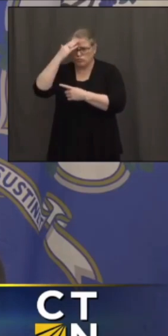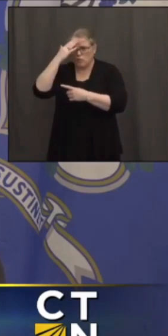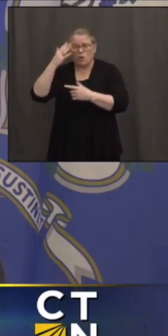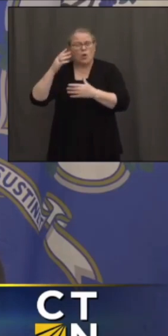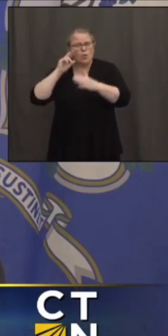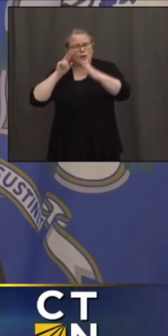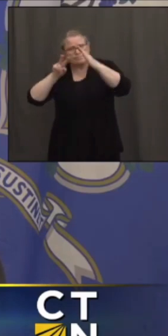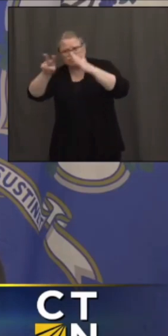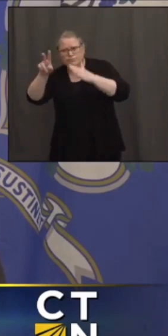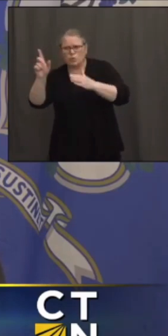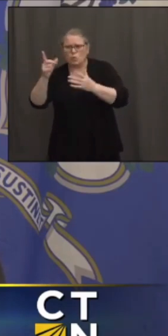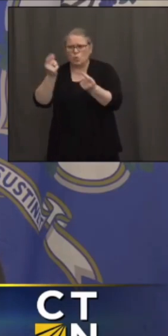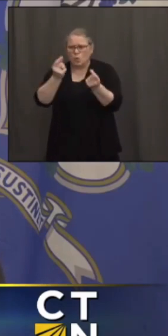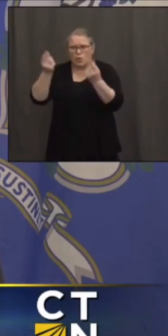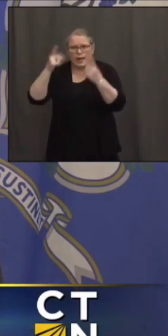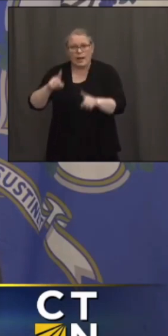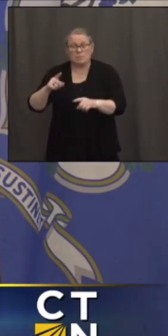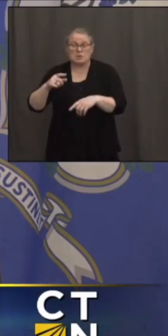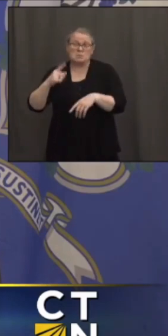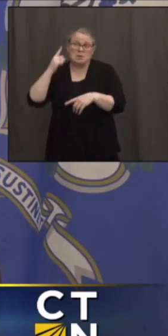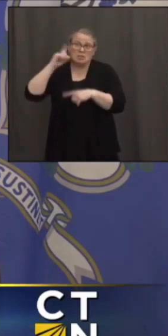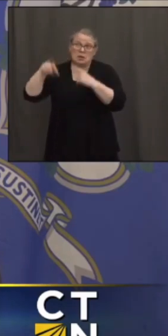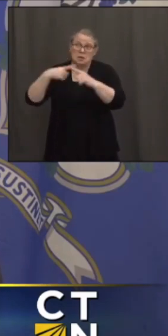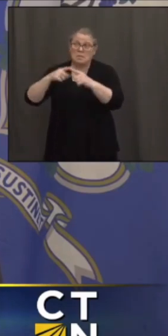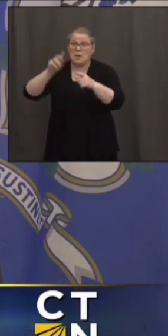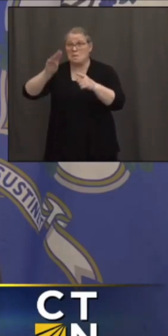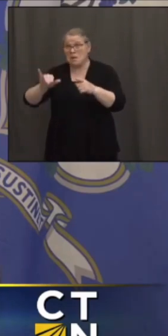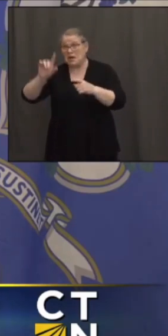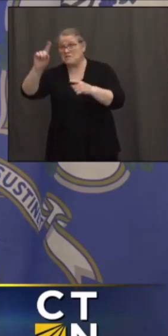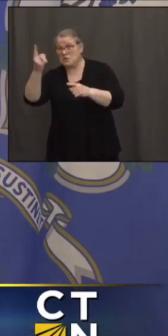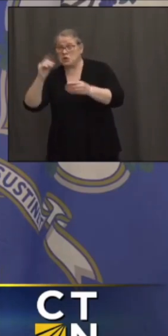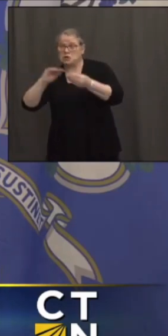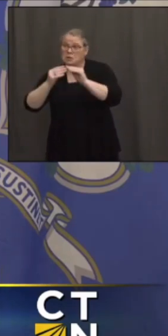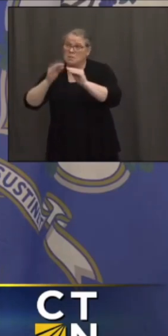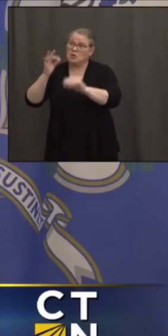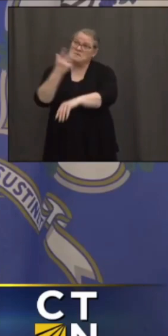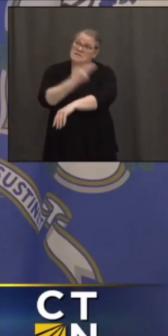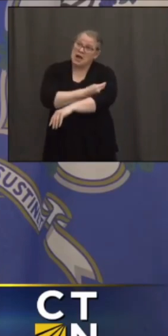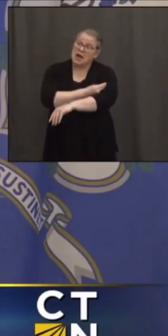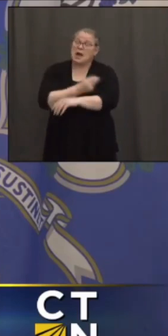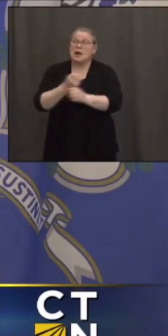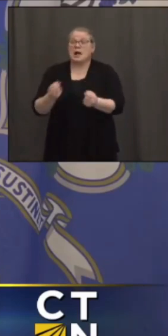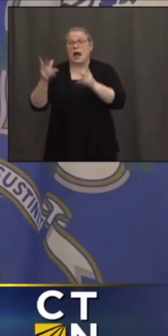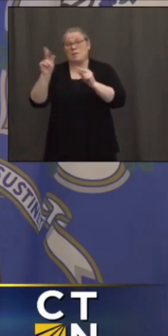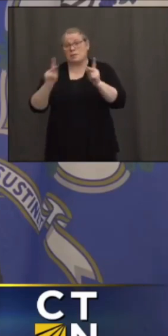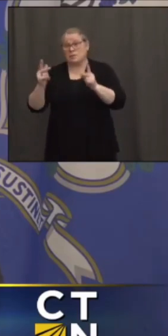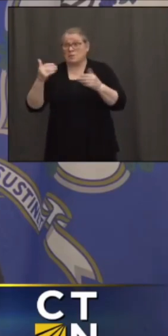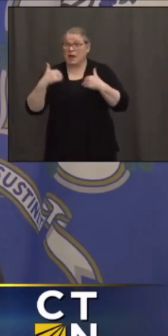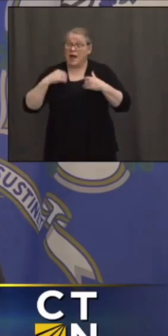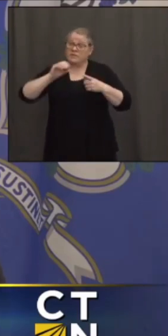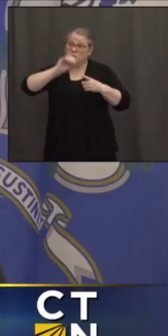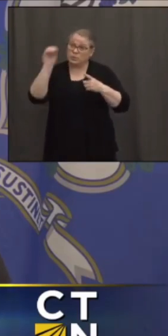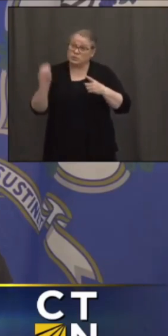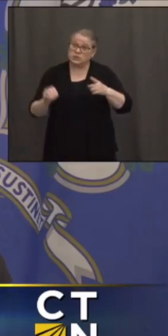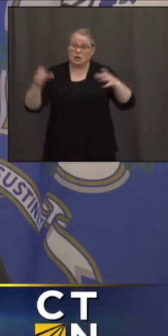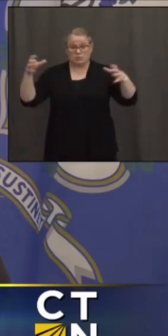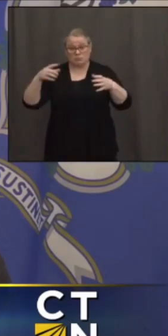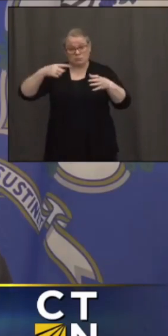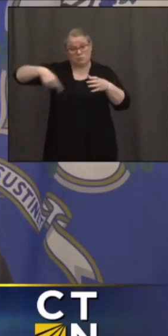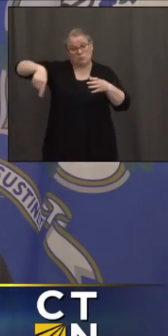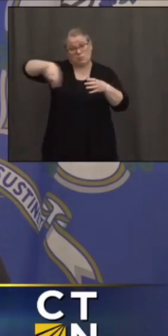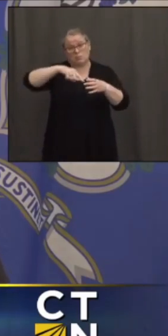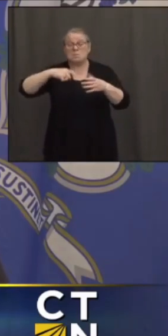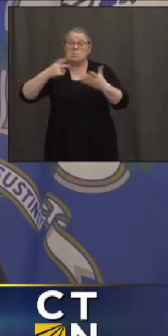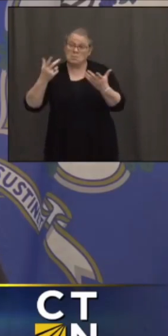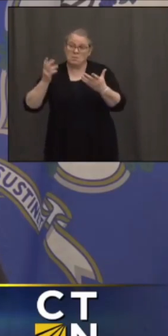on vaccinations on May 1st, and I think you'll find a much higher proportion of our younger folks vaccinated. Our